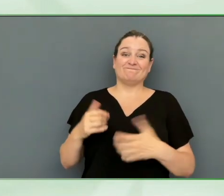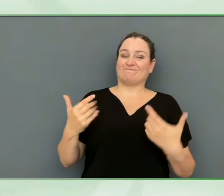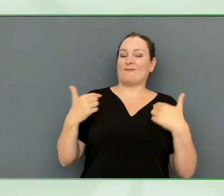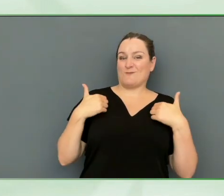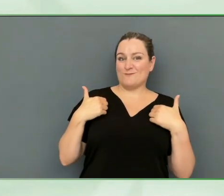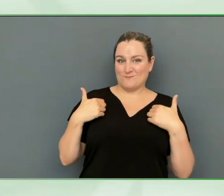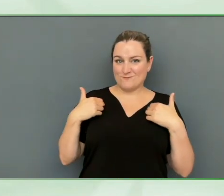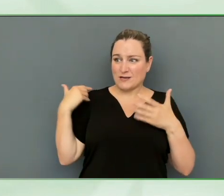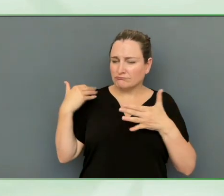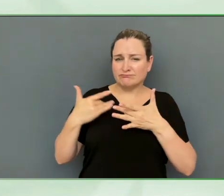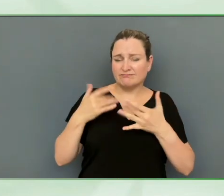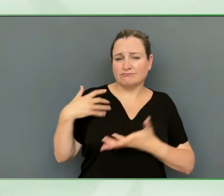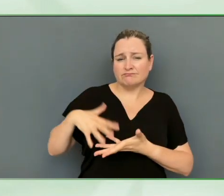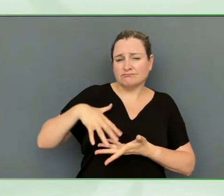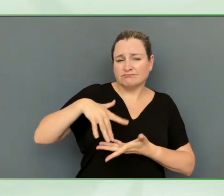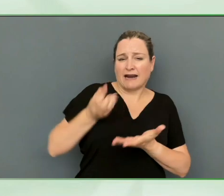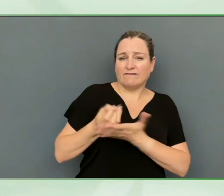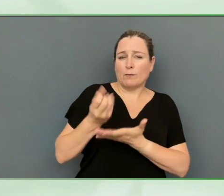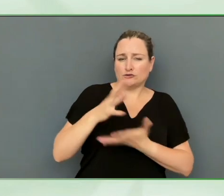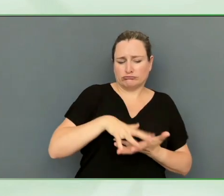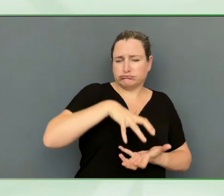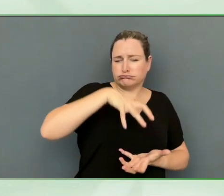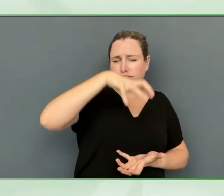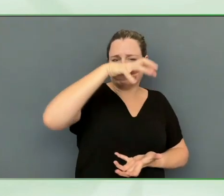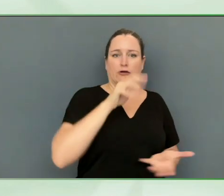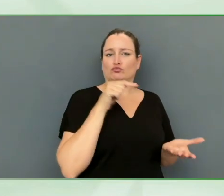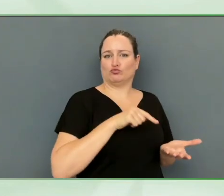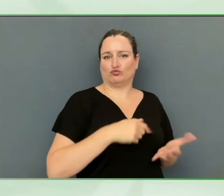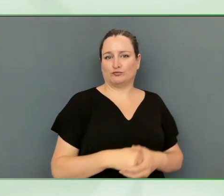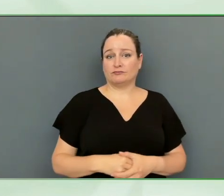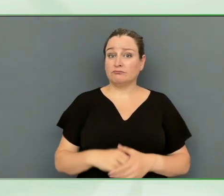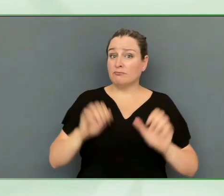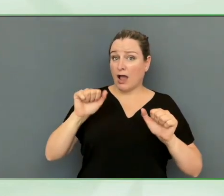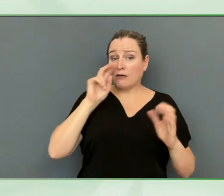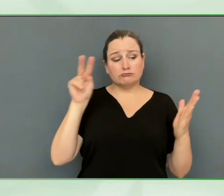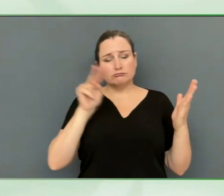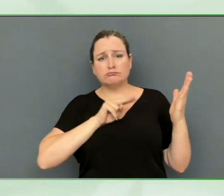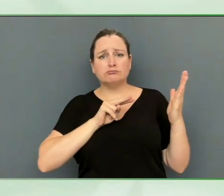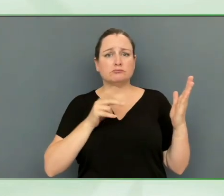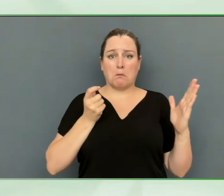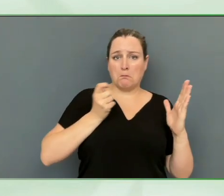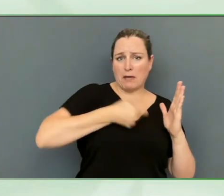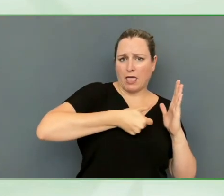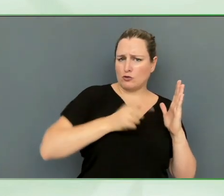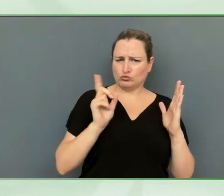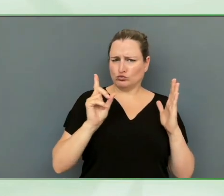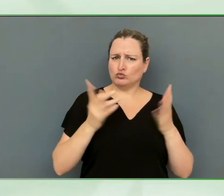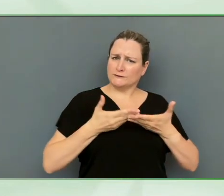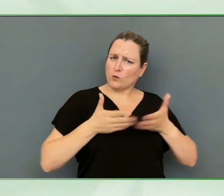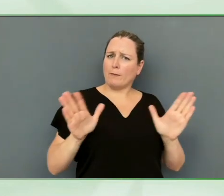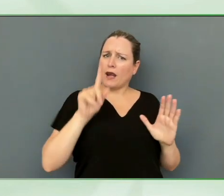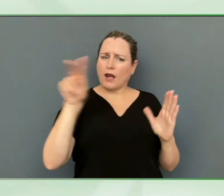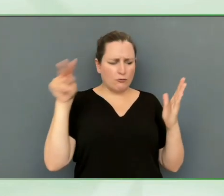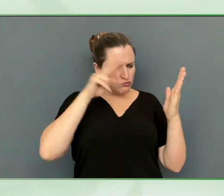different chapters of each of our regulations, which is archived and free to anyone who is interested to learn more about the